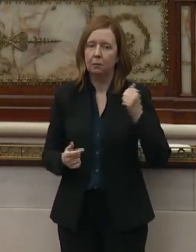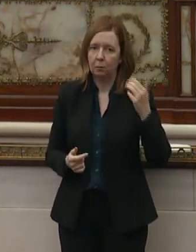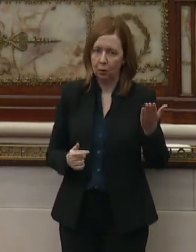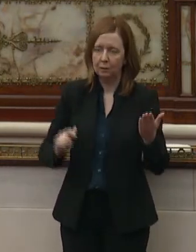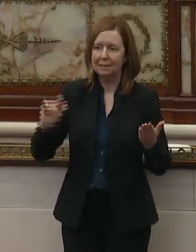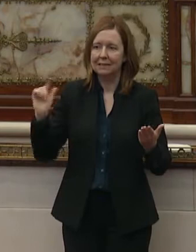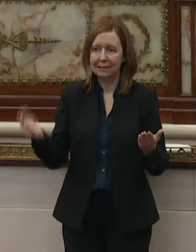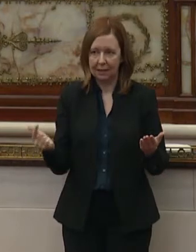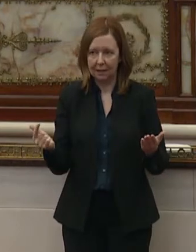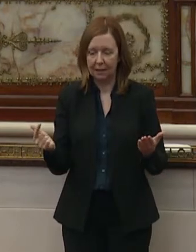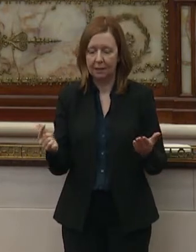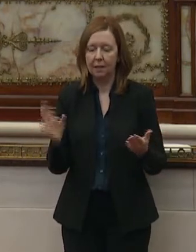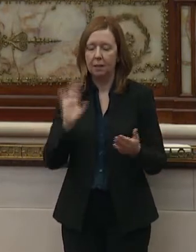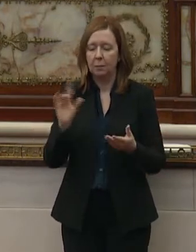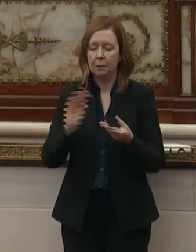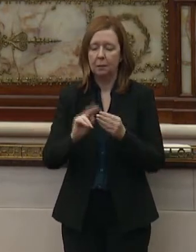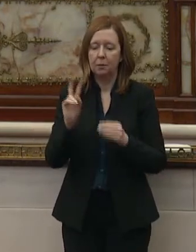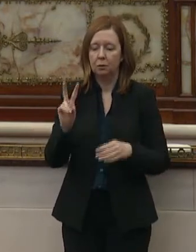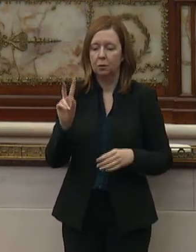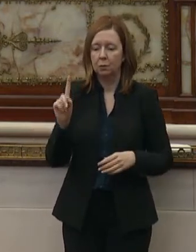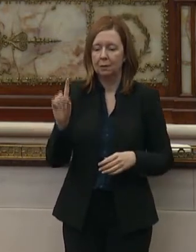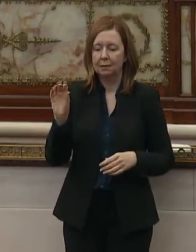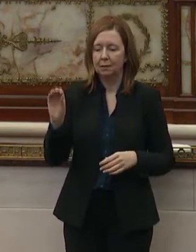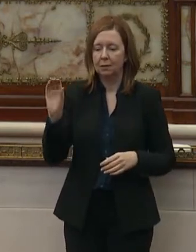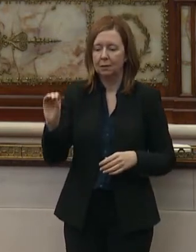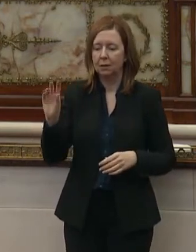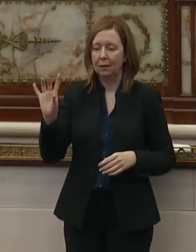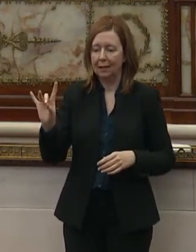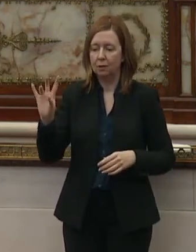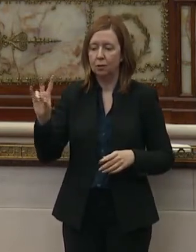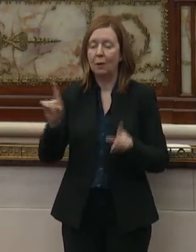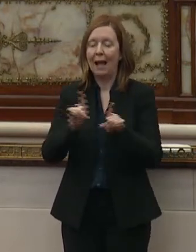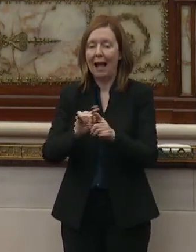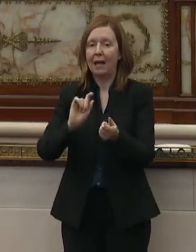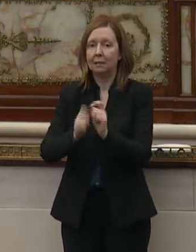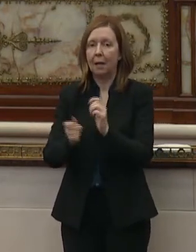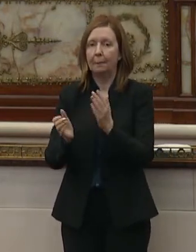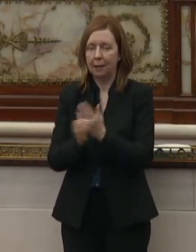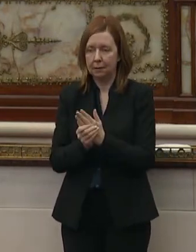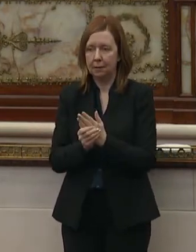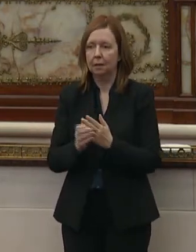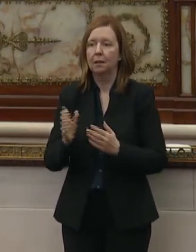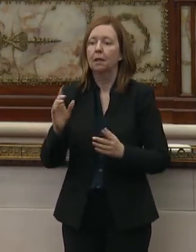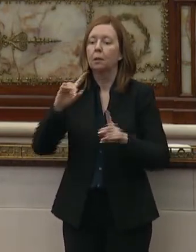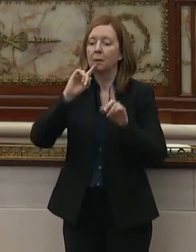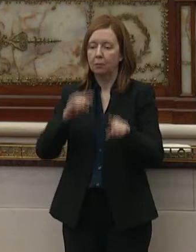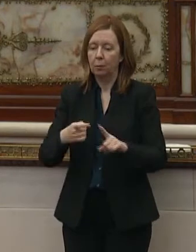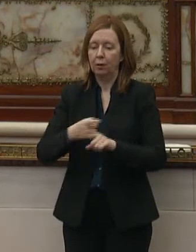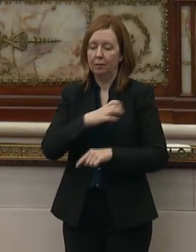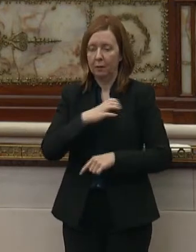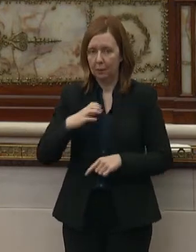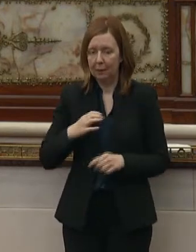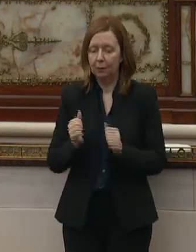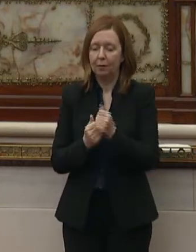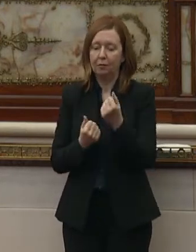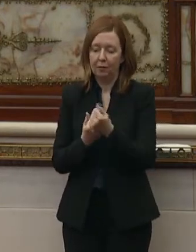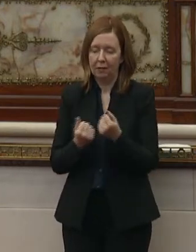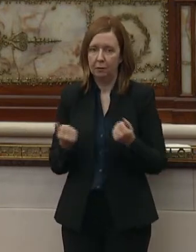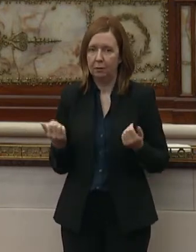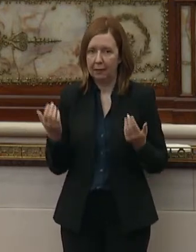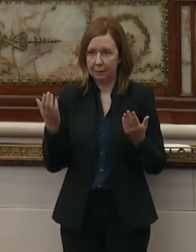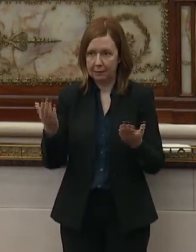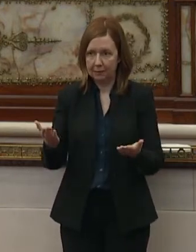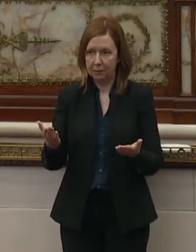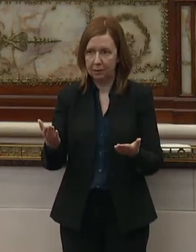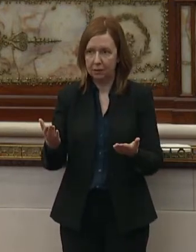and properly seconded that bill number 210082 as amended be reported from this committee with a favorable